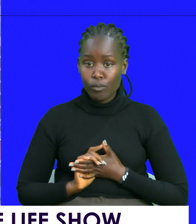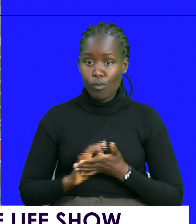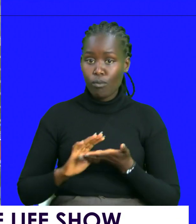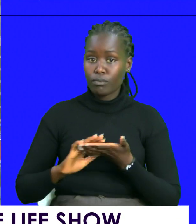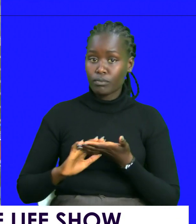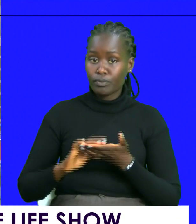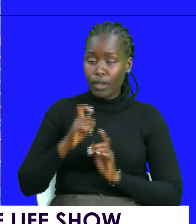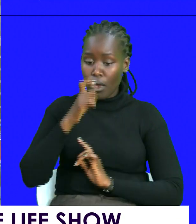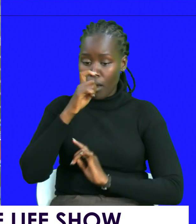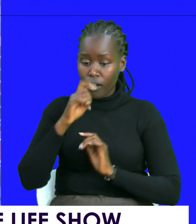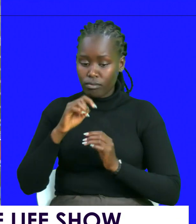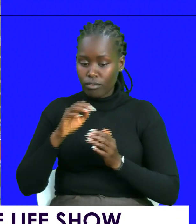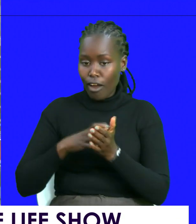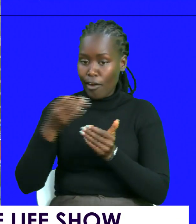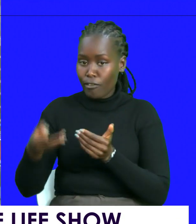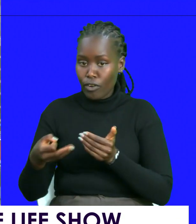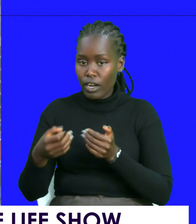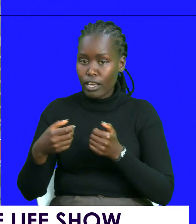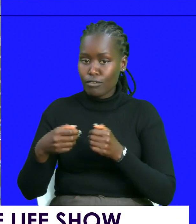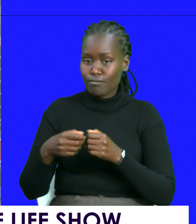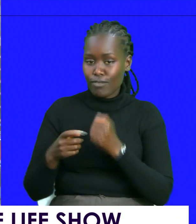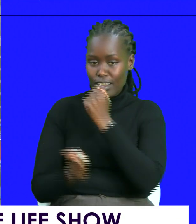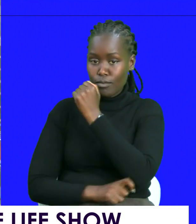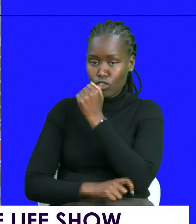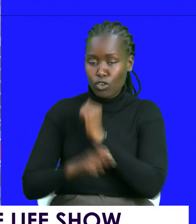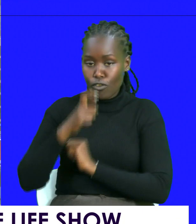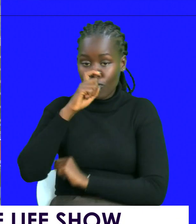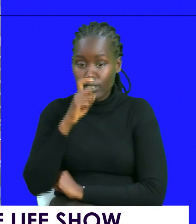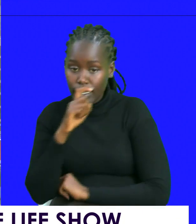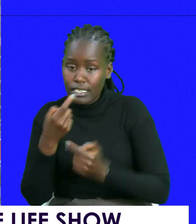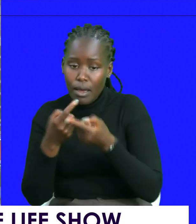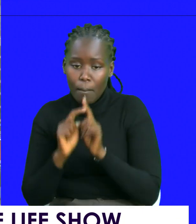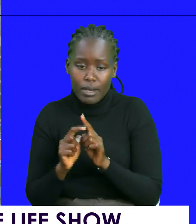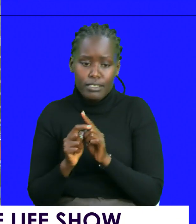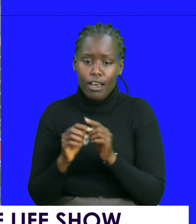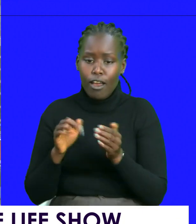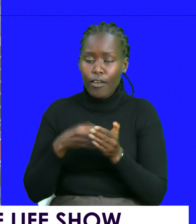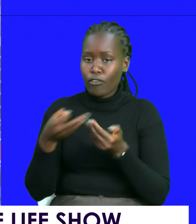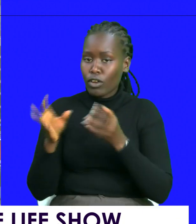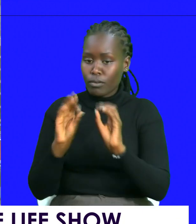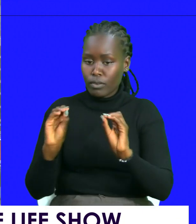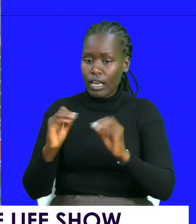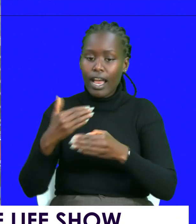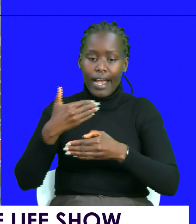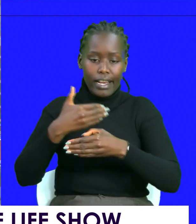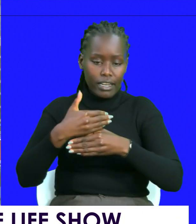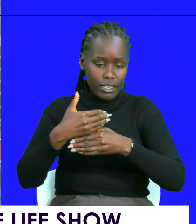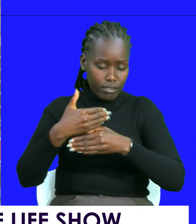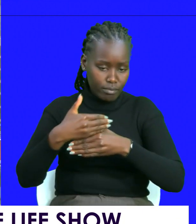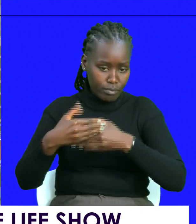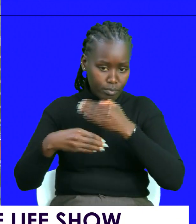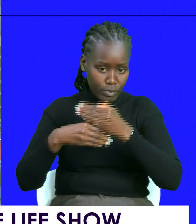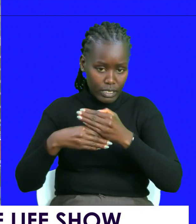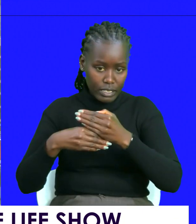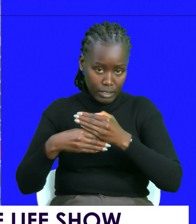to a friend or to a family member. But I didn't. So you start growing slowly, creating the pillars slowly by